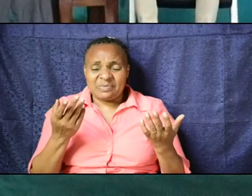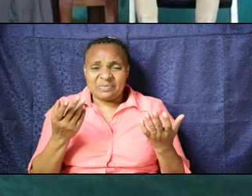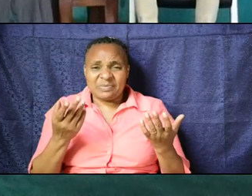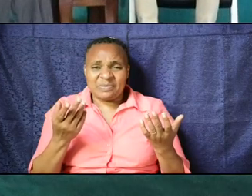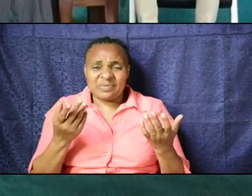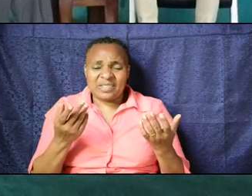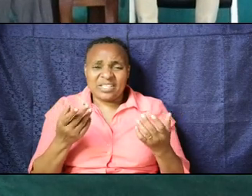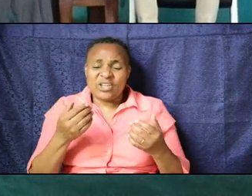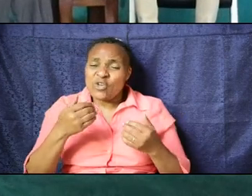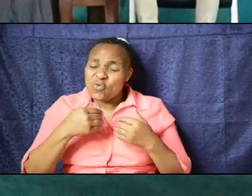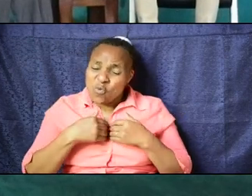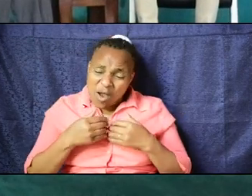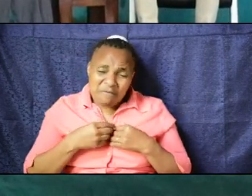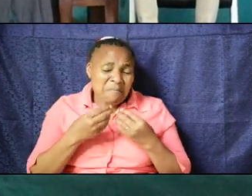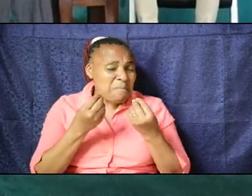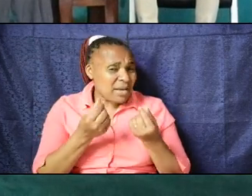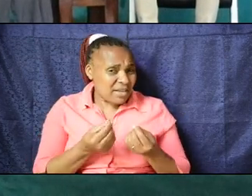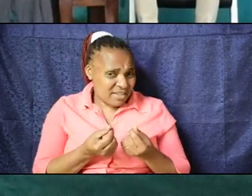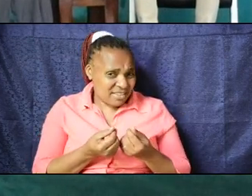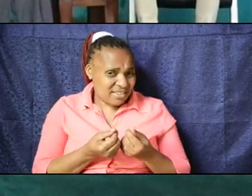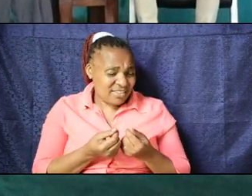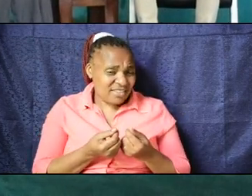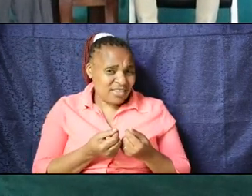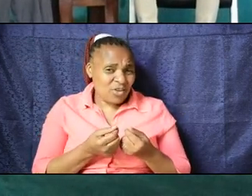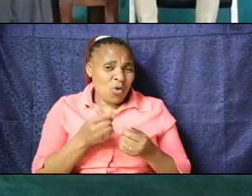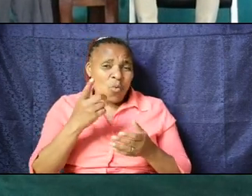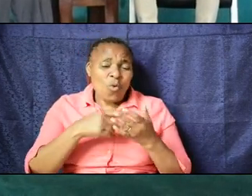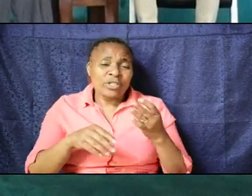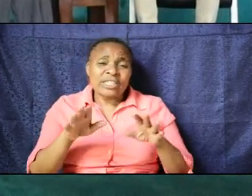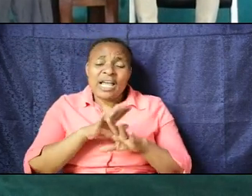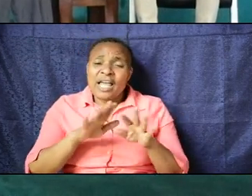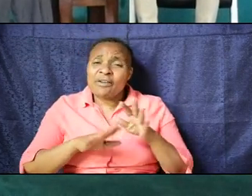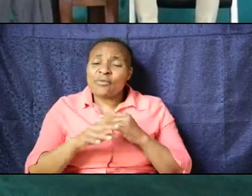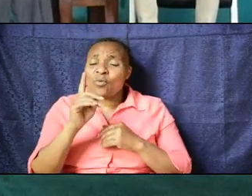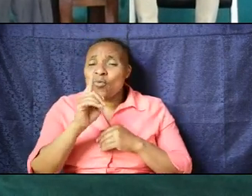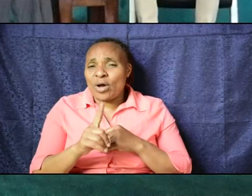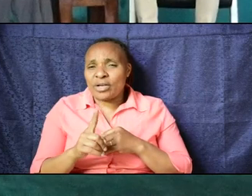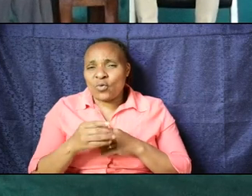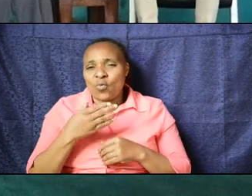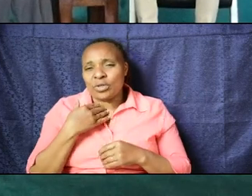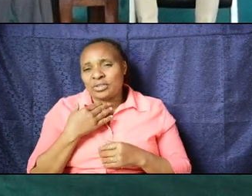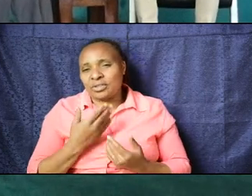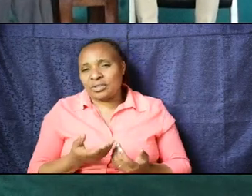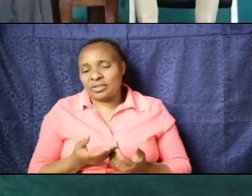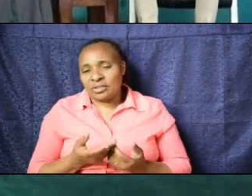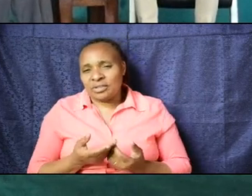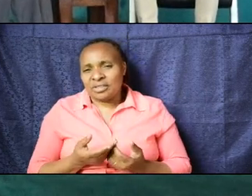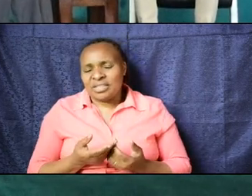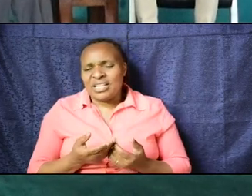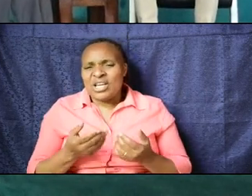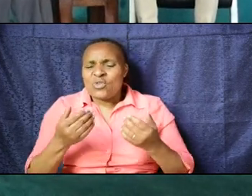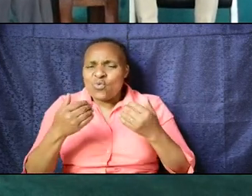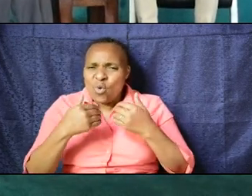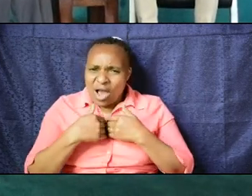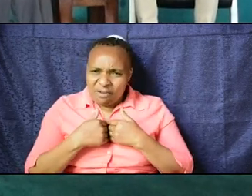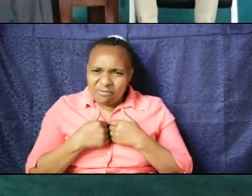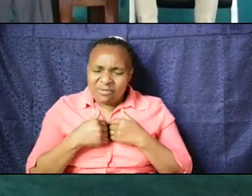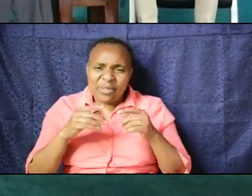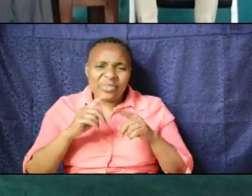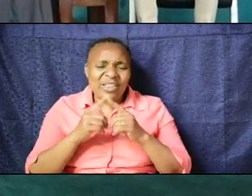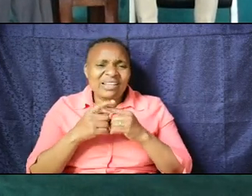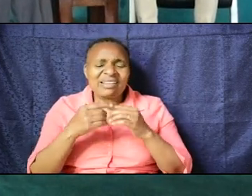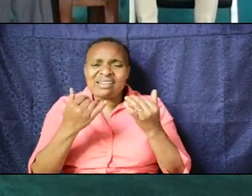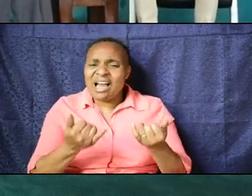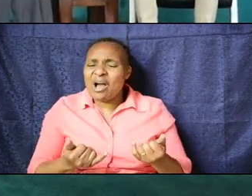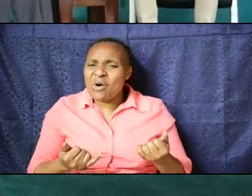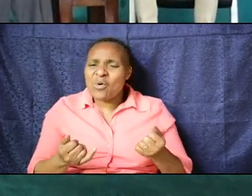Like, you have money. Money is what everyone looks for. Mm-hmm. So you have it, but you don't have access to